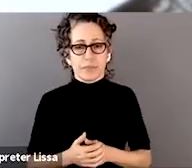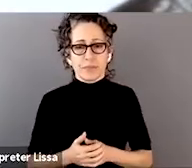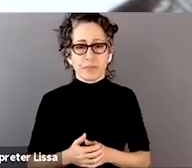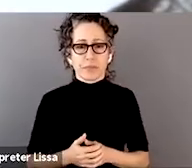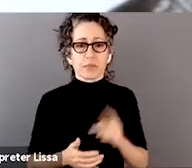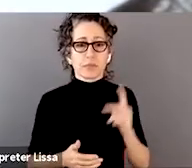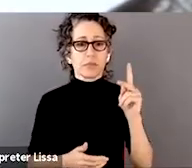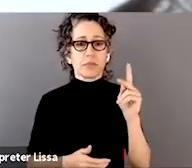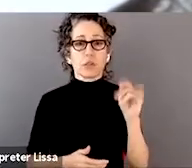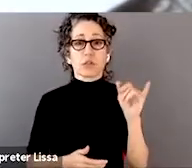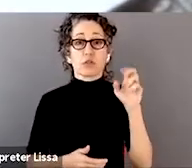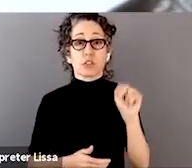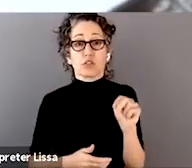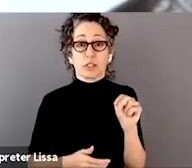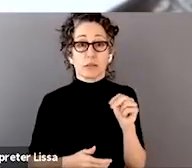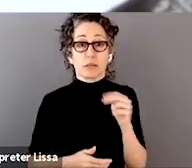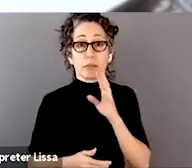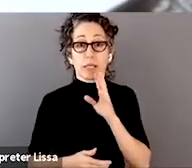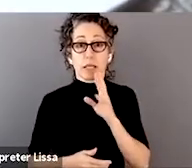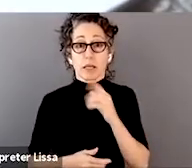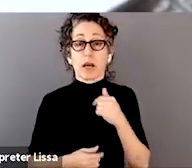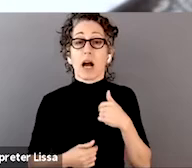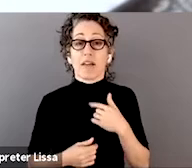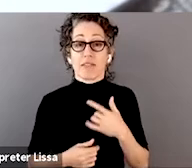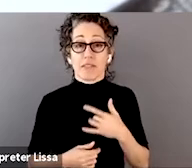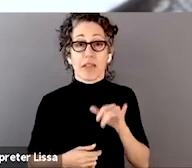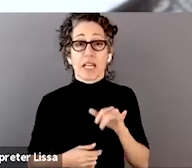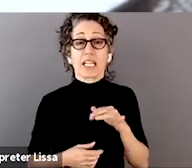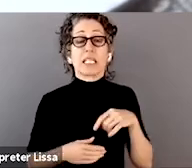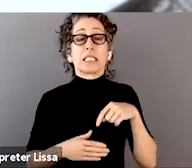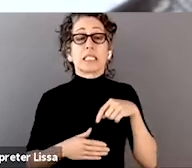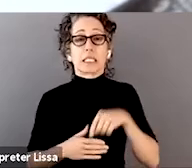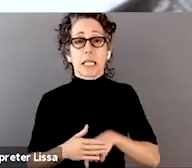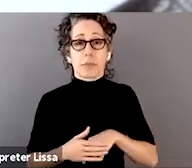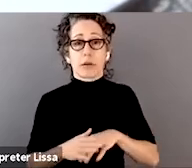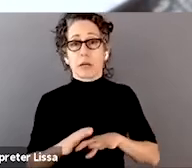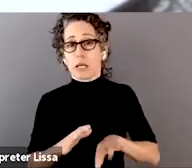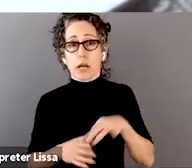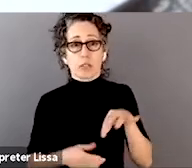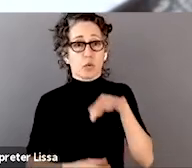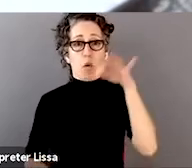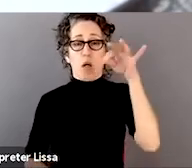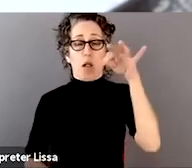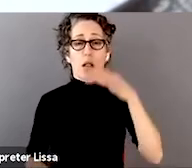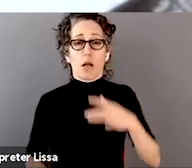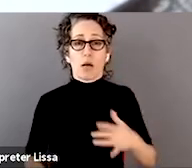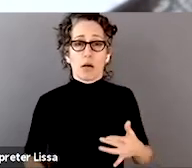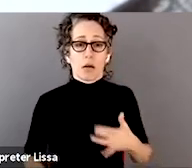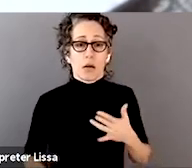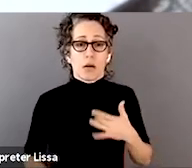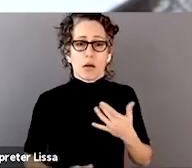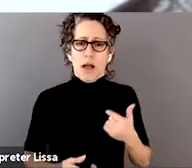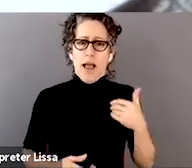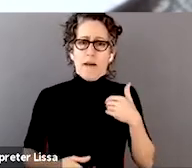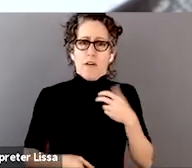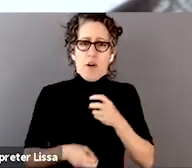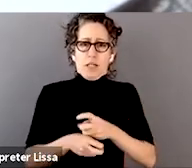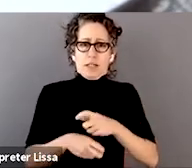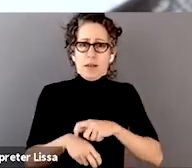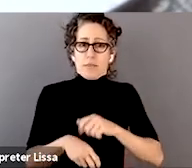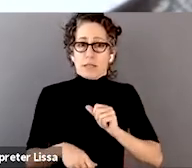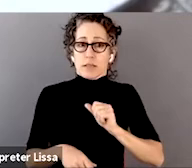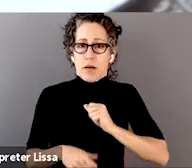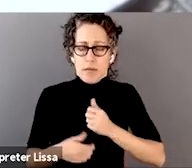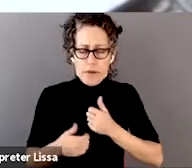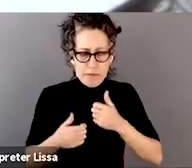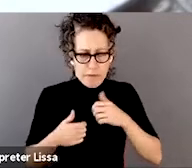deep within my soul as somebody who does a lot of interdisciplinary work and often has trouble finding a place to a sort of